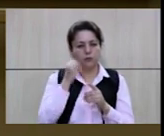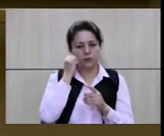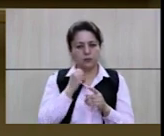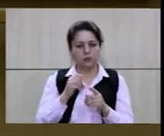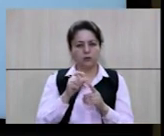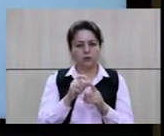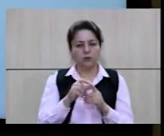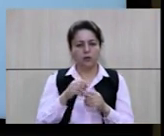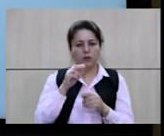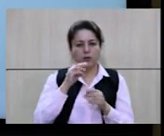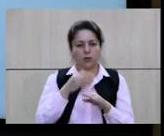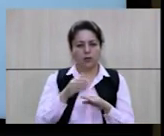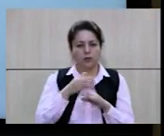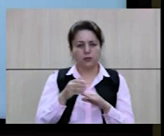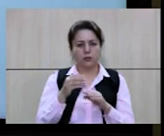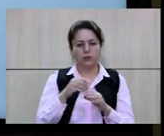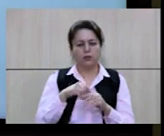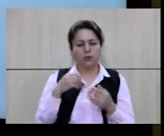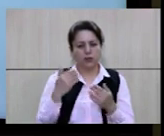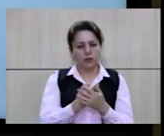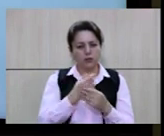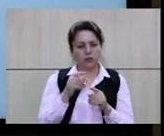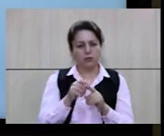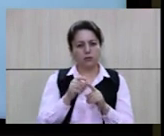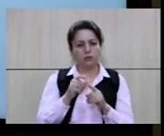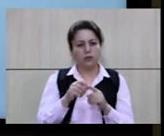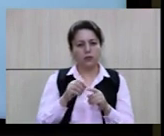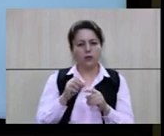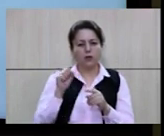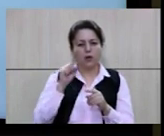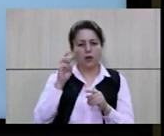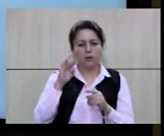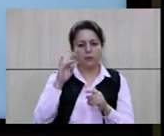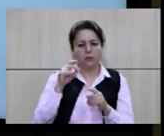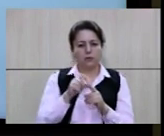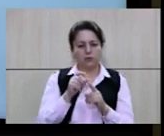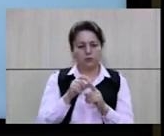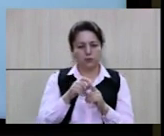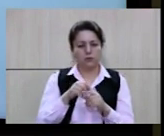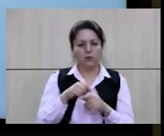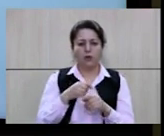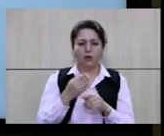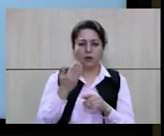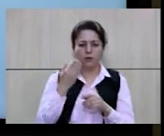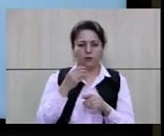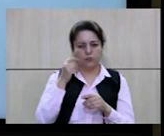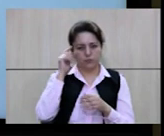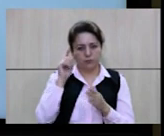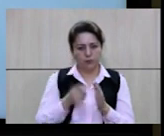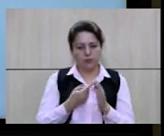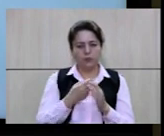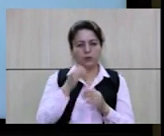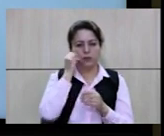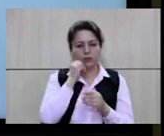so'z. Kredit yangi so'z. Amin so'zi boya bilib oldik, eskirgan so'z